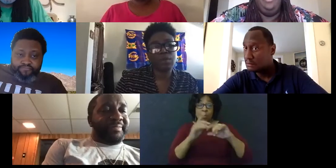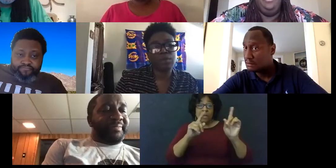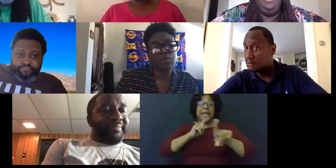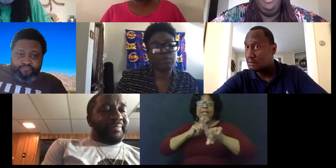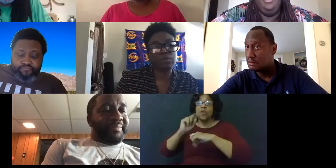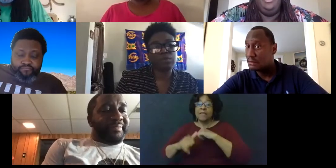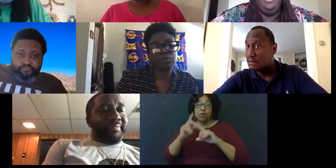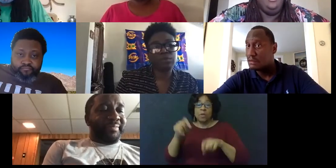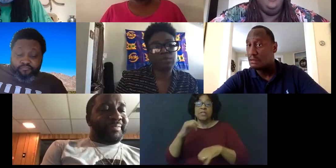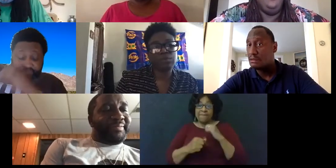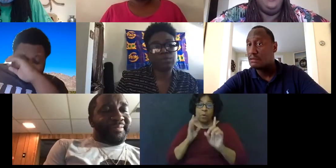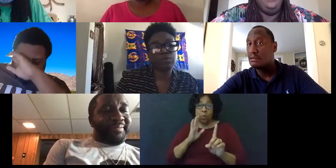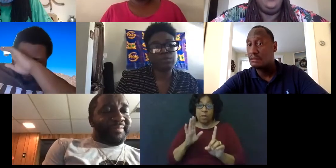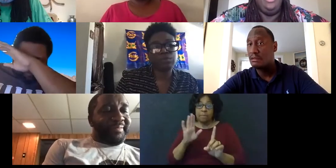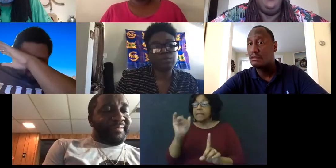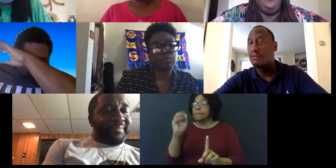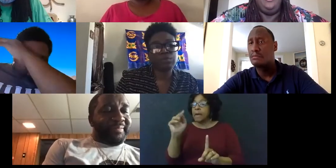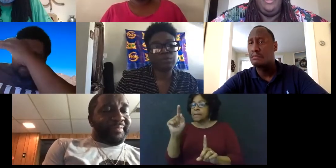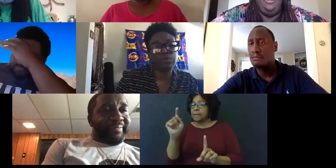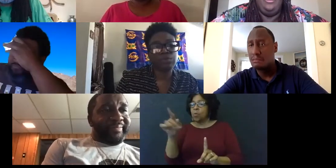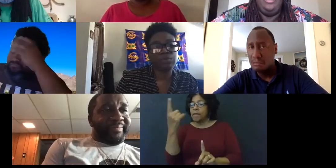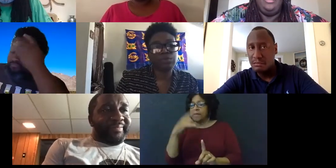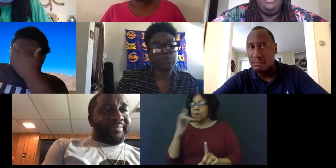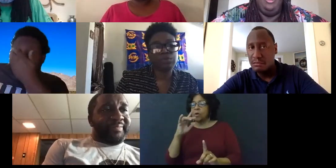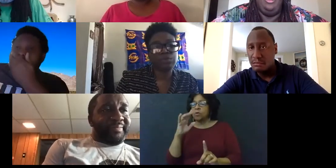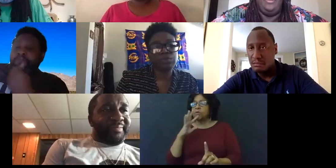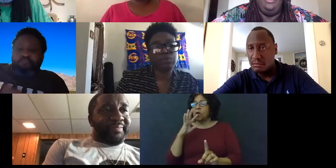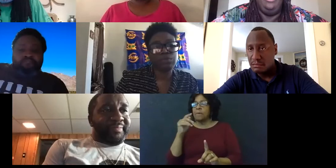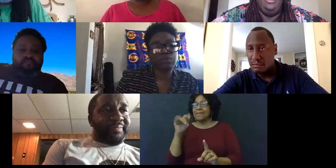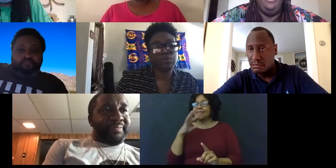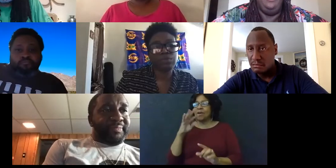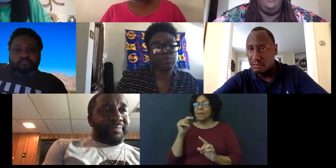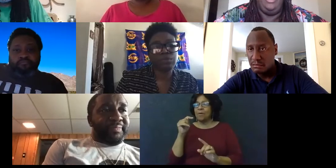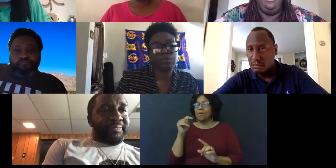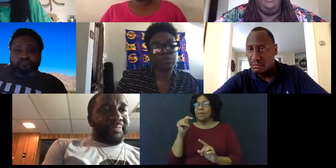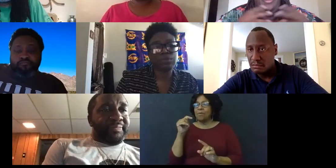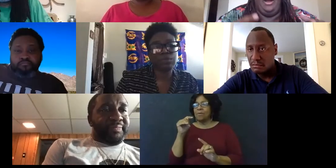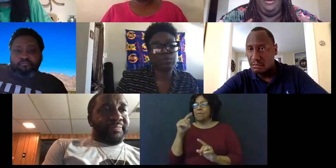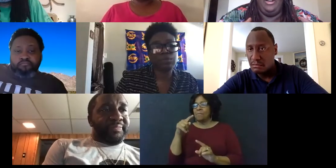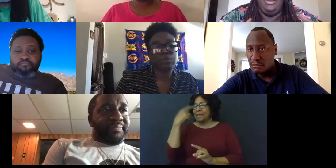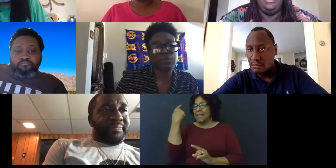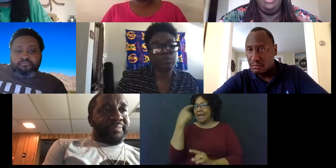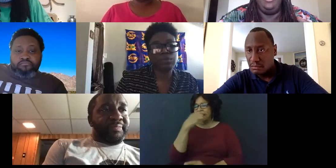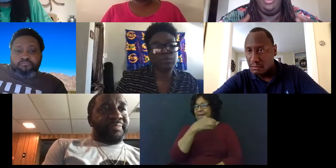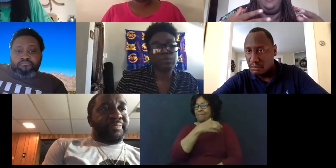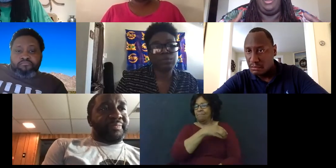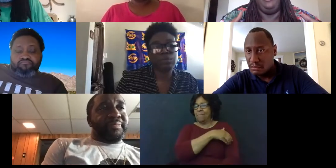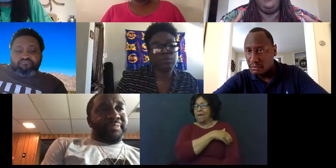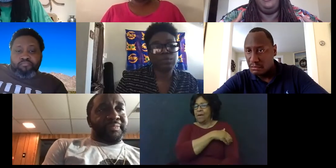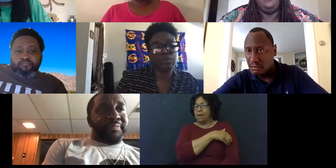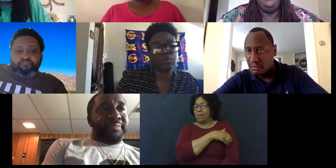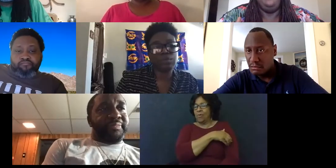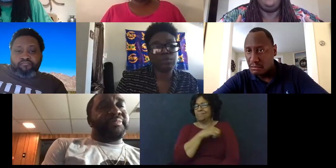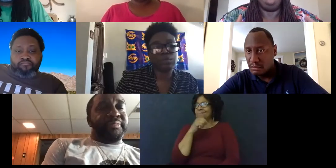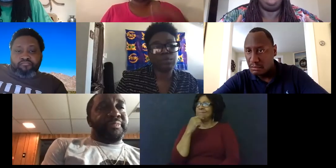Imani. One of the things I kind of want to push back on is this talk about Black power. Not necessarily that we're not